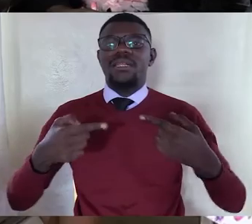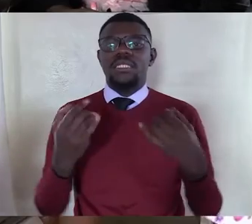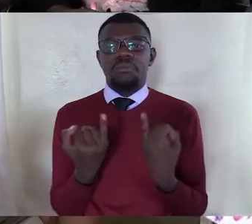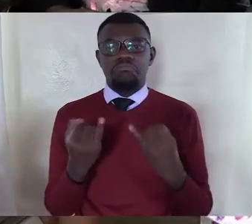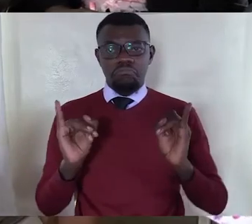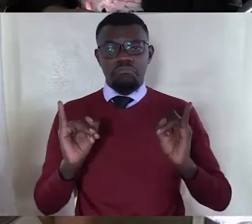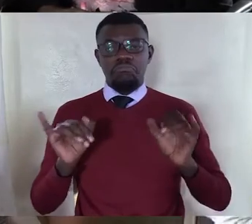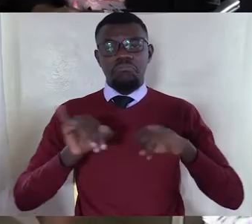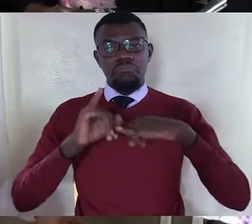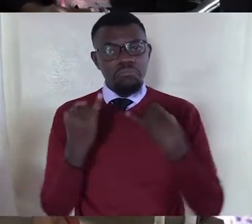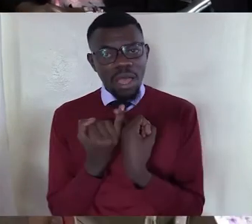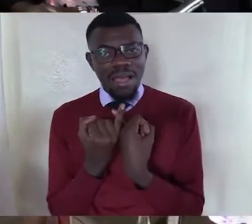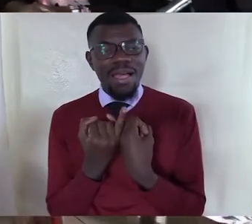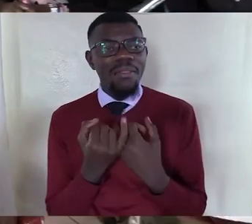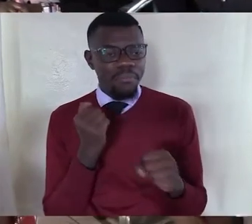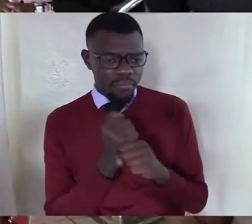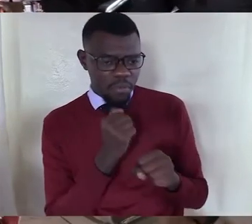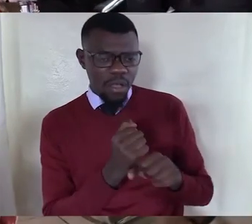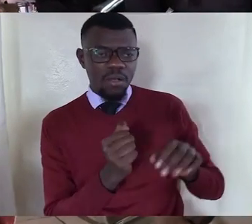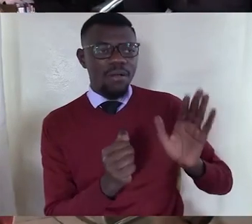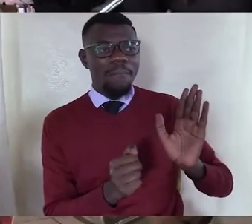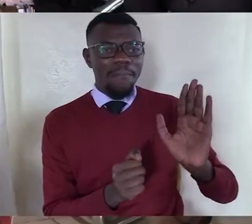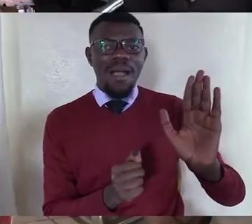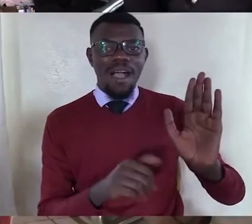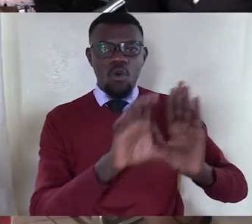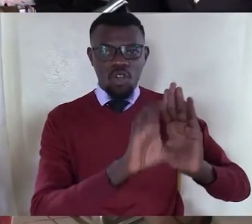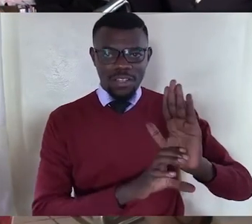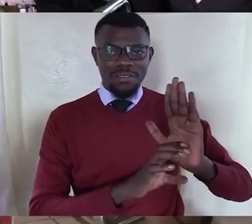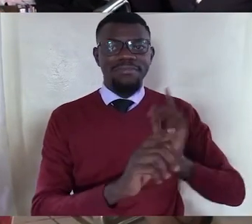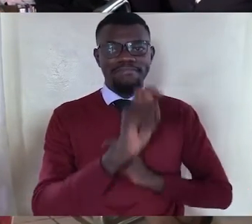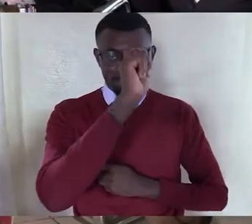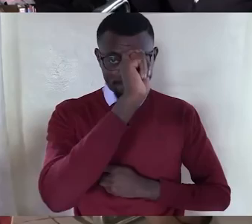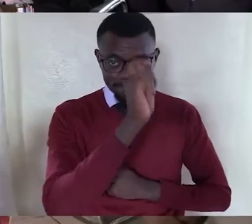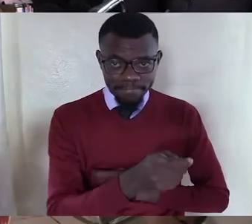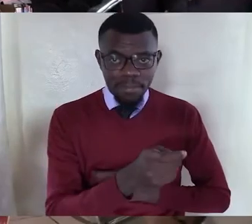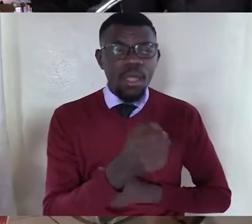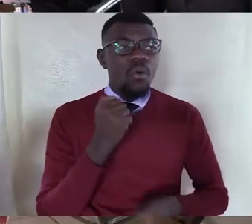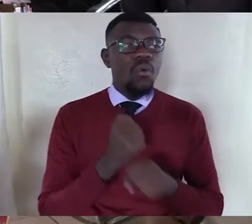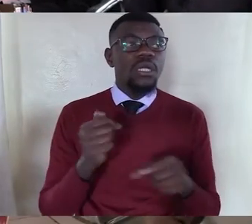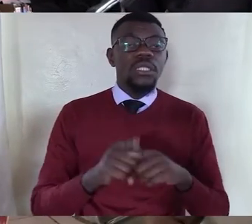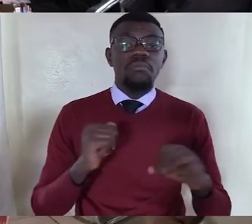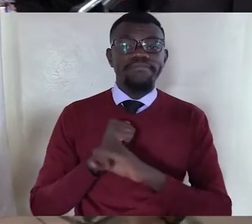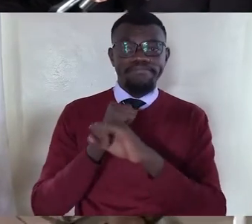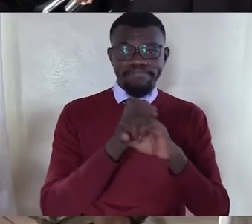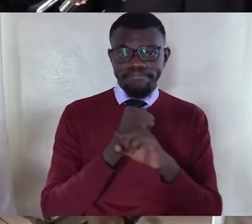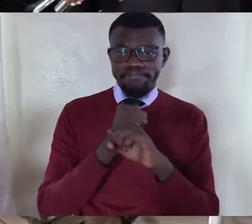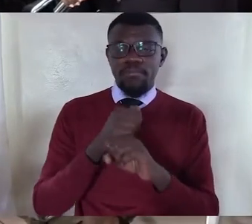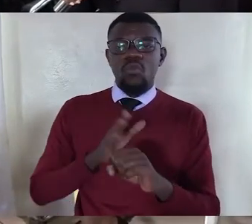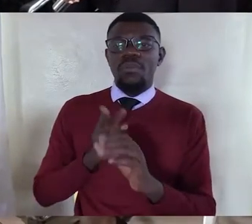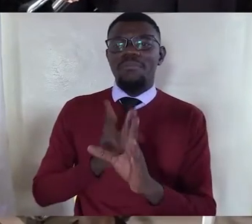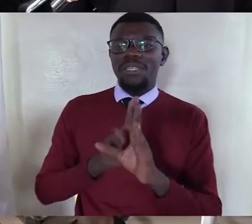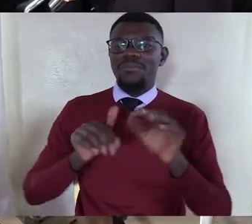that. And to the civil society, we hear from Daisy, there's a need for a counter-narrative regarding some of these